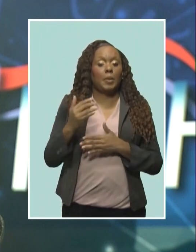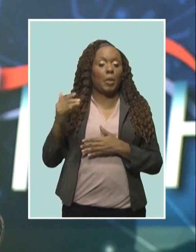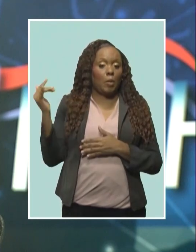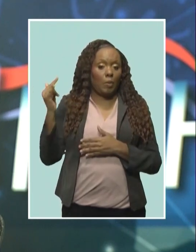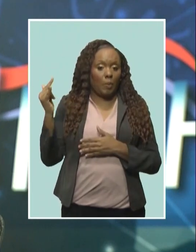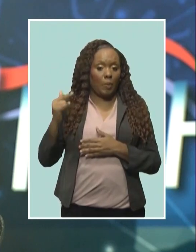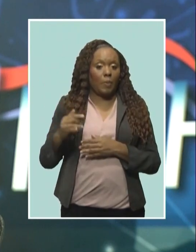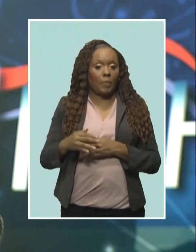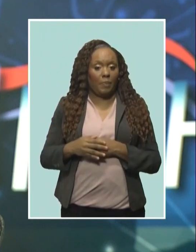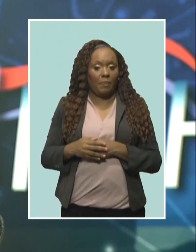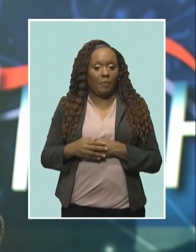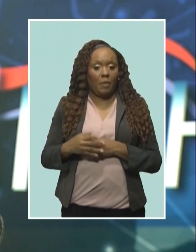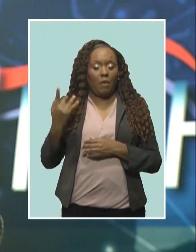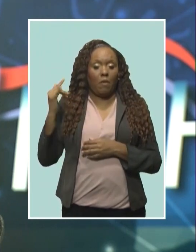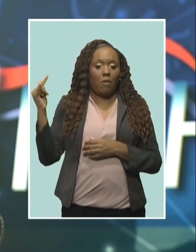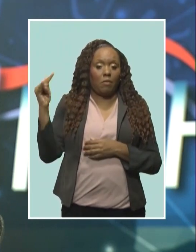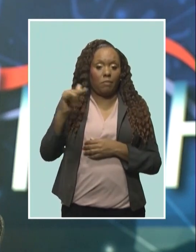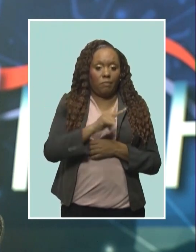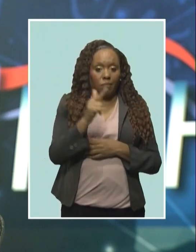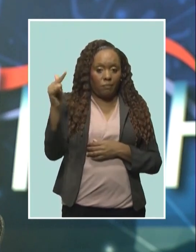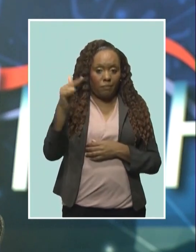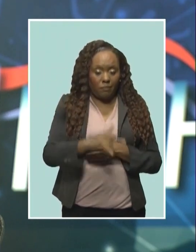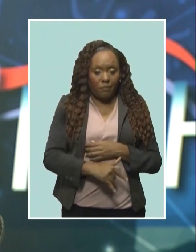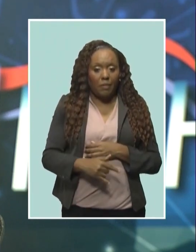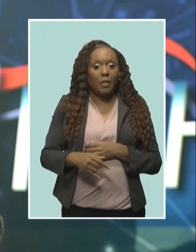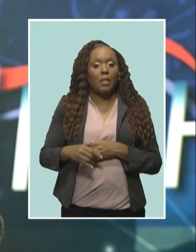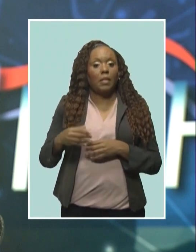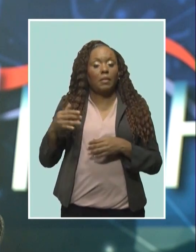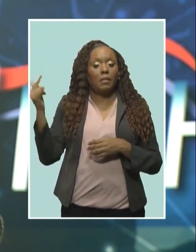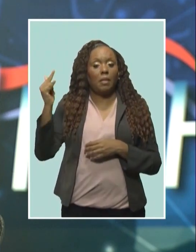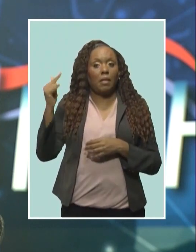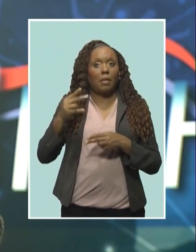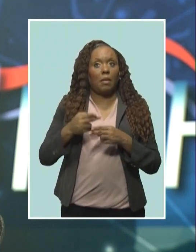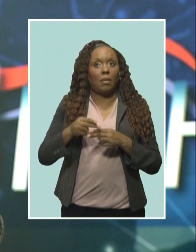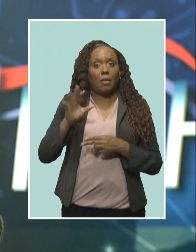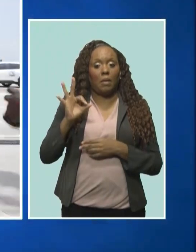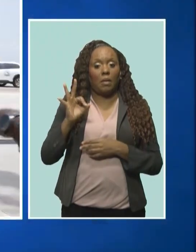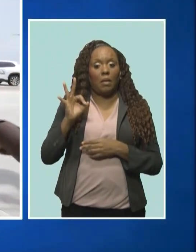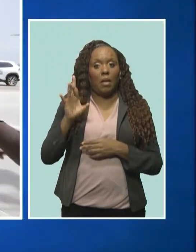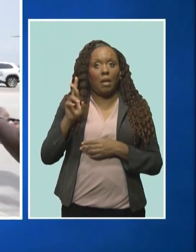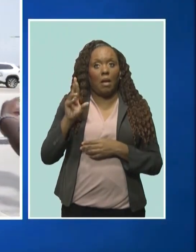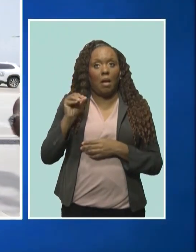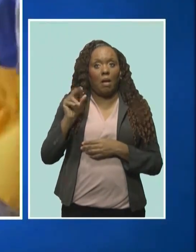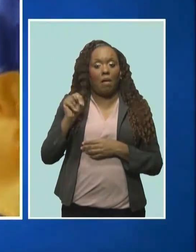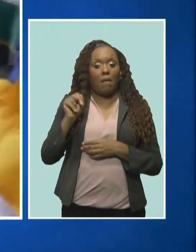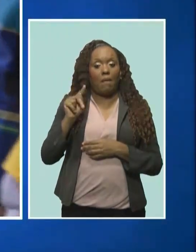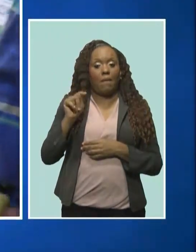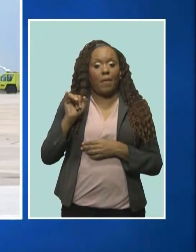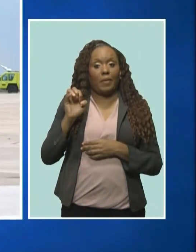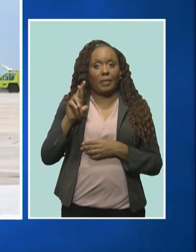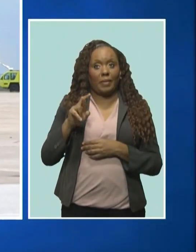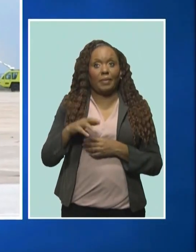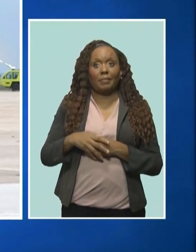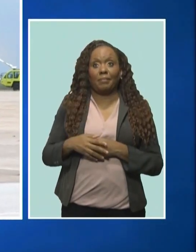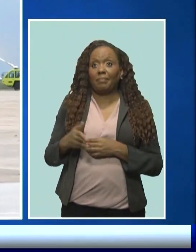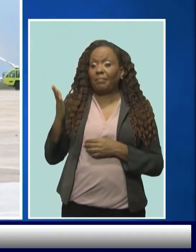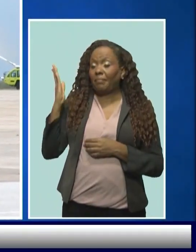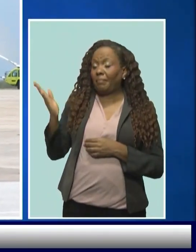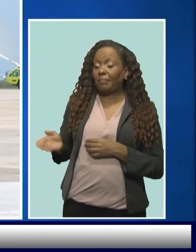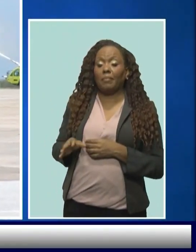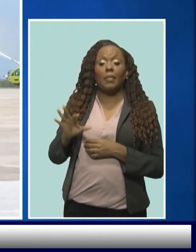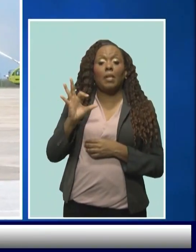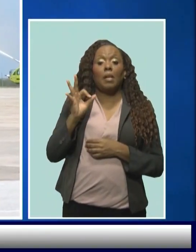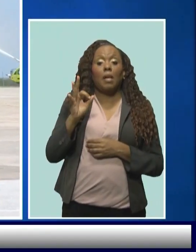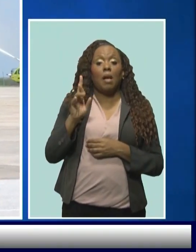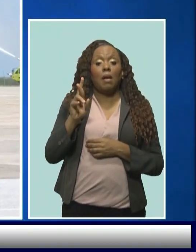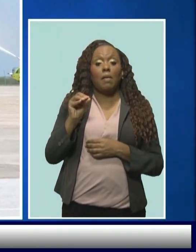of a Frontier Airlines service between Barbados and Puerto Rico. Just in time for summer, low-cost carrier